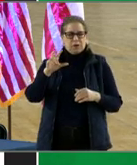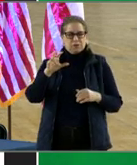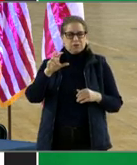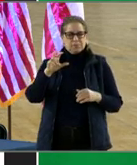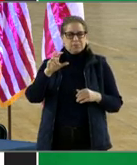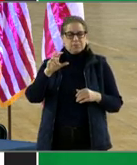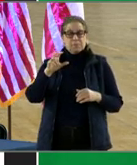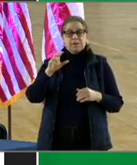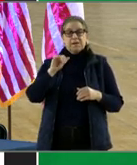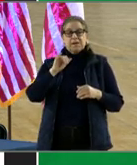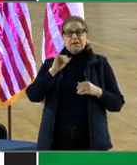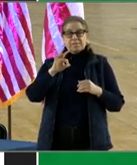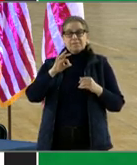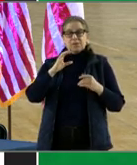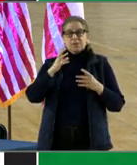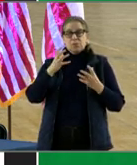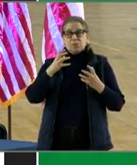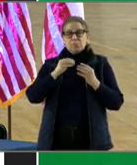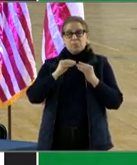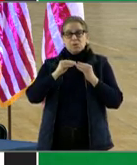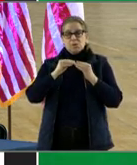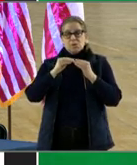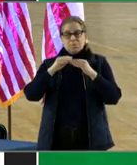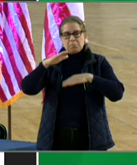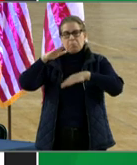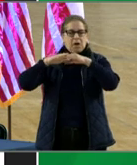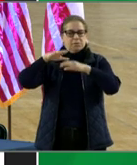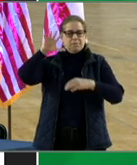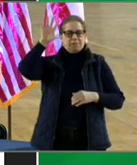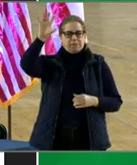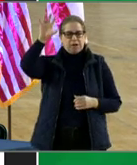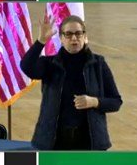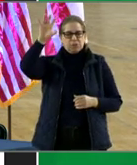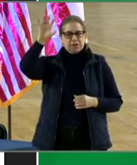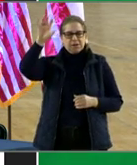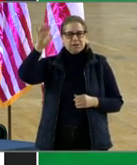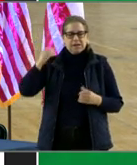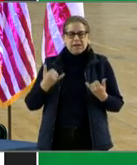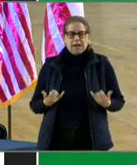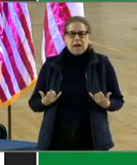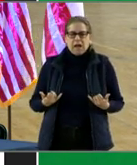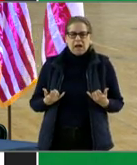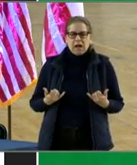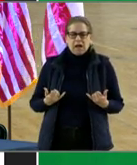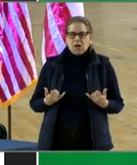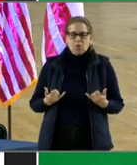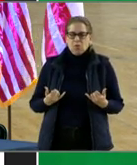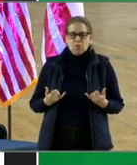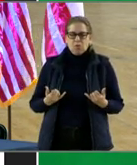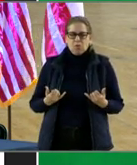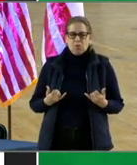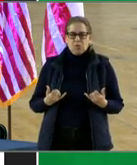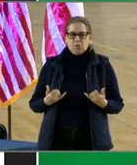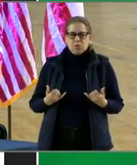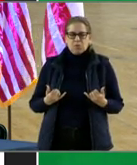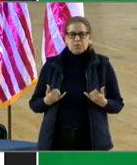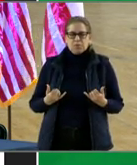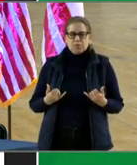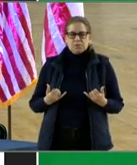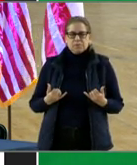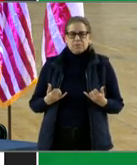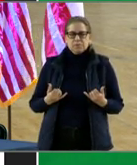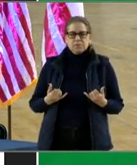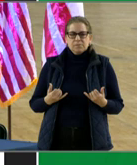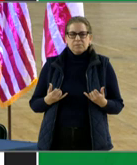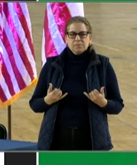However, we are not receiving nearly that many tests at this point. Do we have sufficient? We cannot speak to the testing capacity of